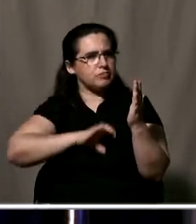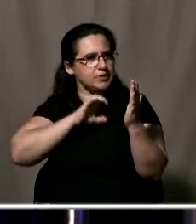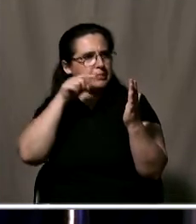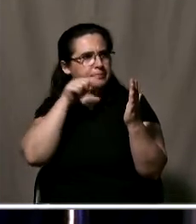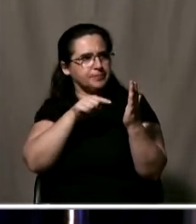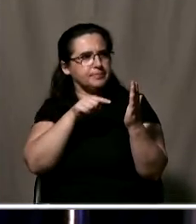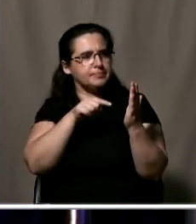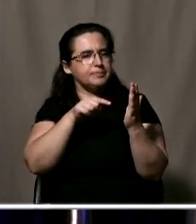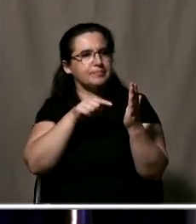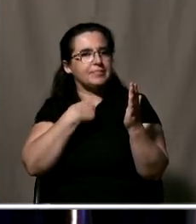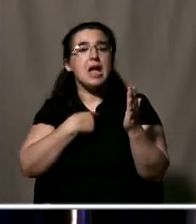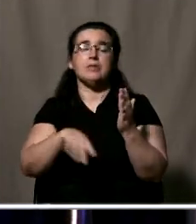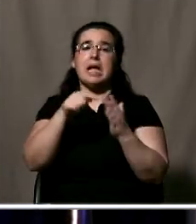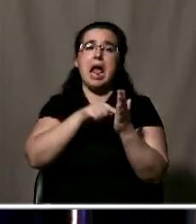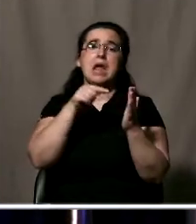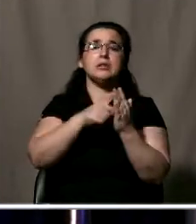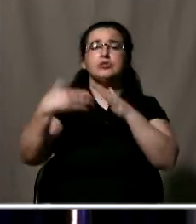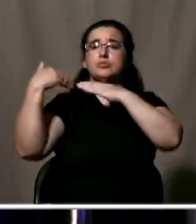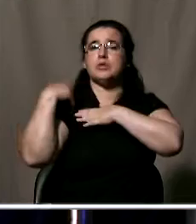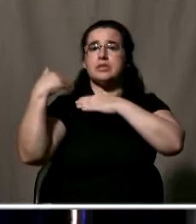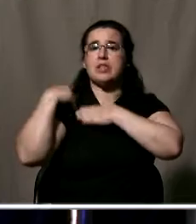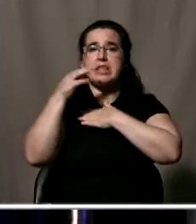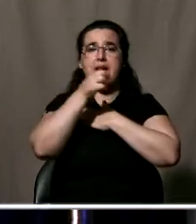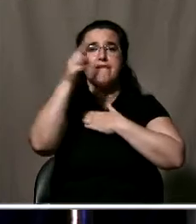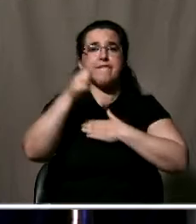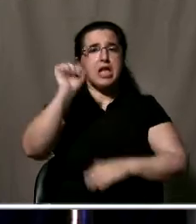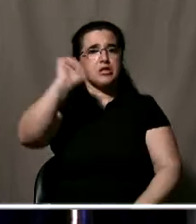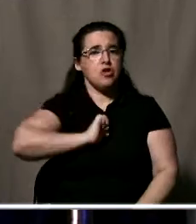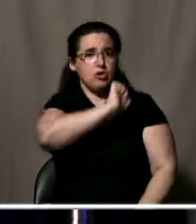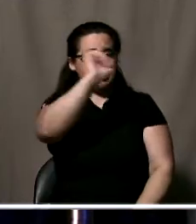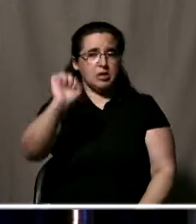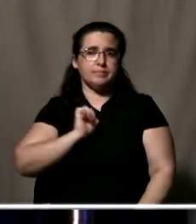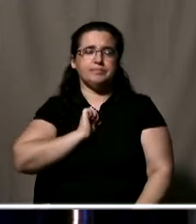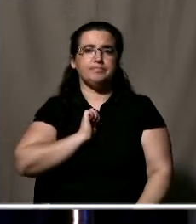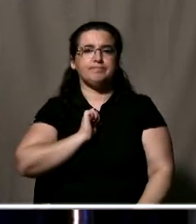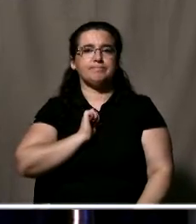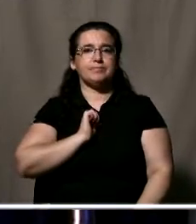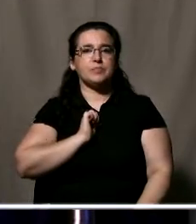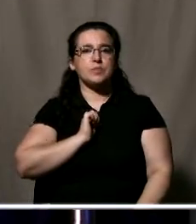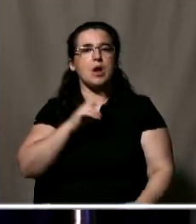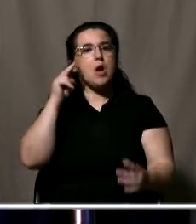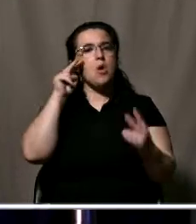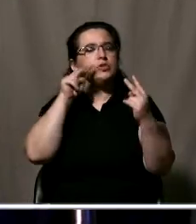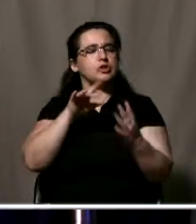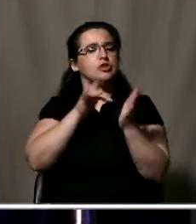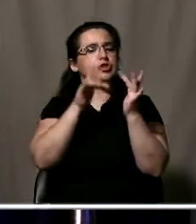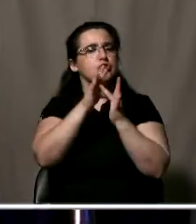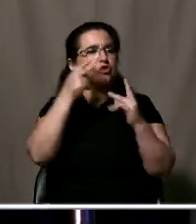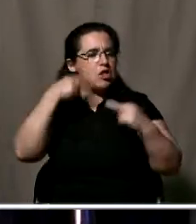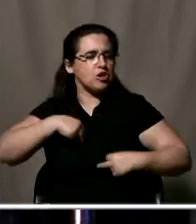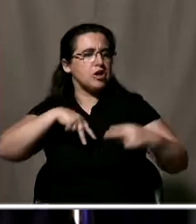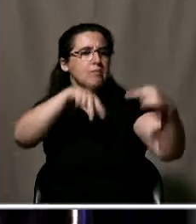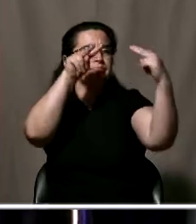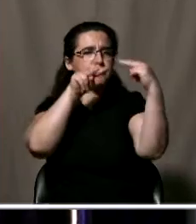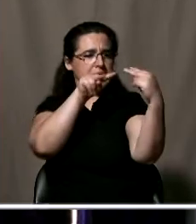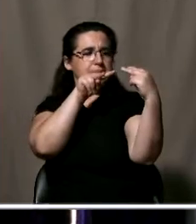of our faith. Autor e consumador da nossa fé. Looking unto Jesus. Olhando firmemente para Jesus. We can endure the